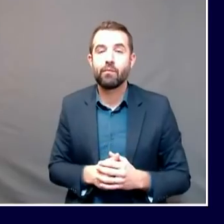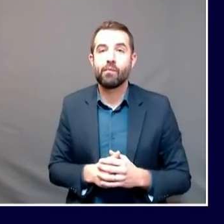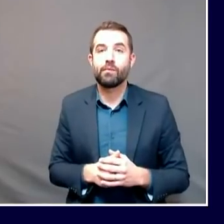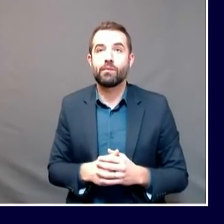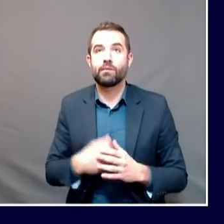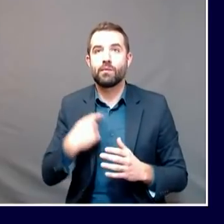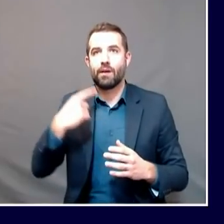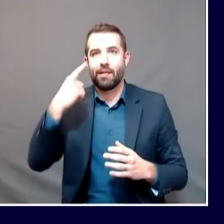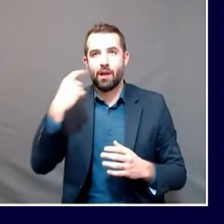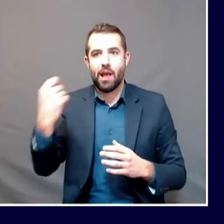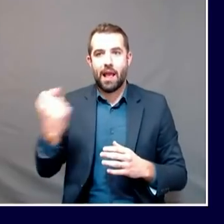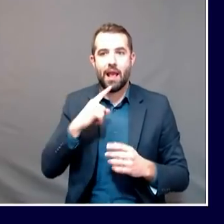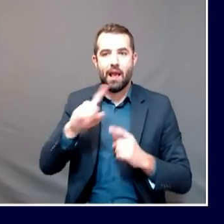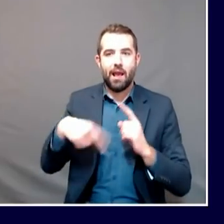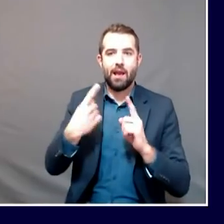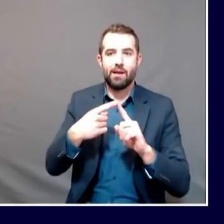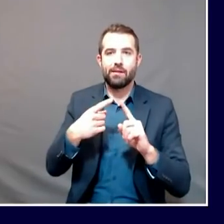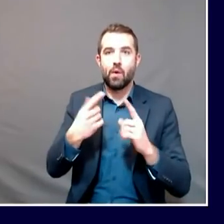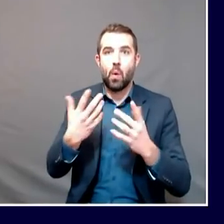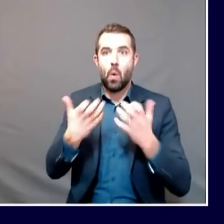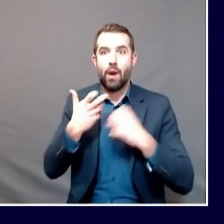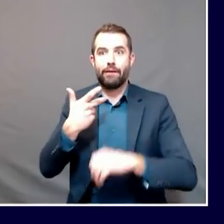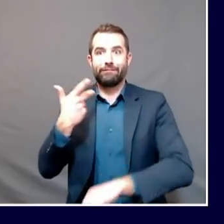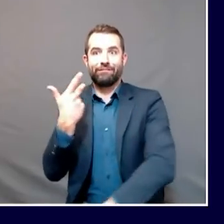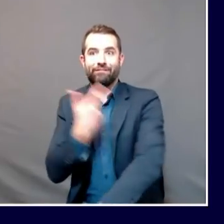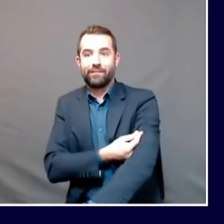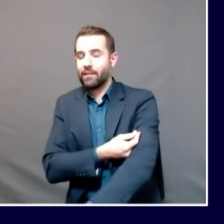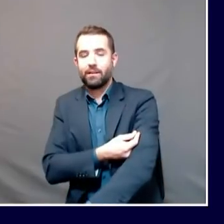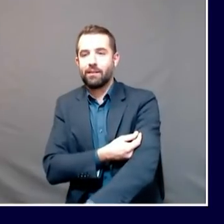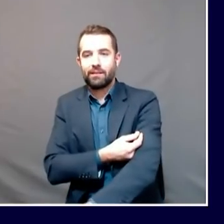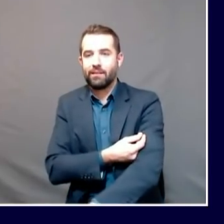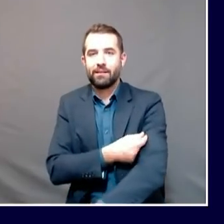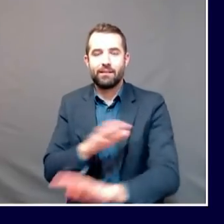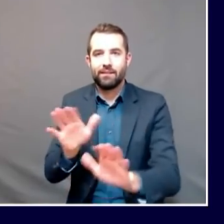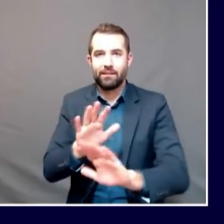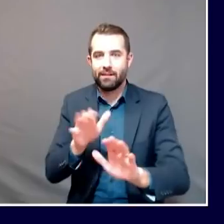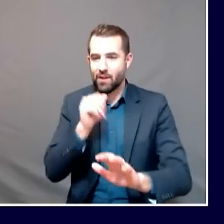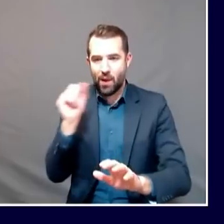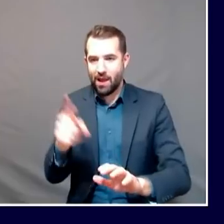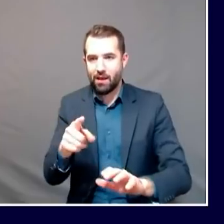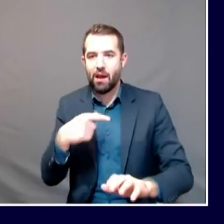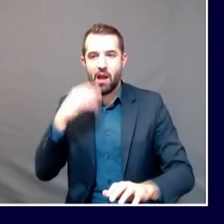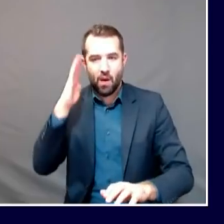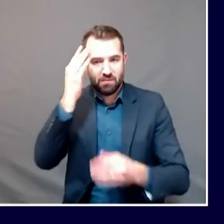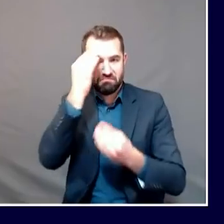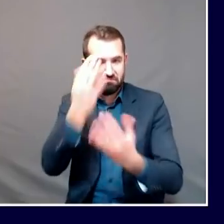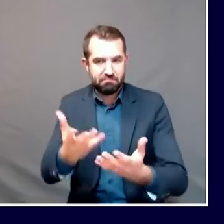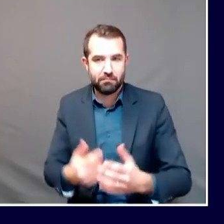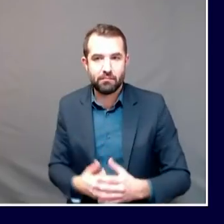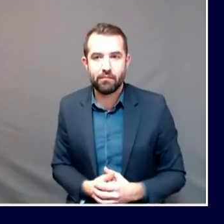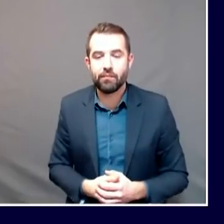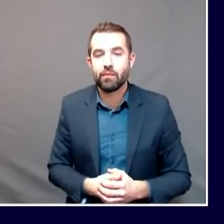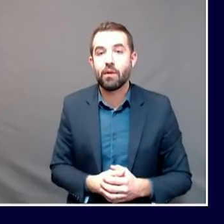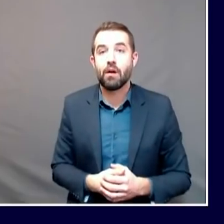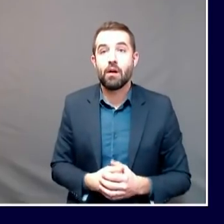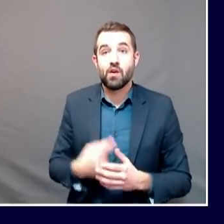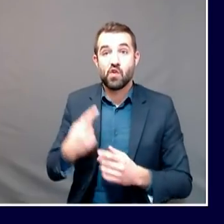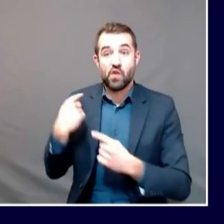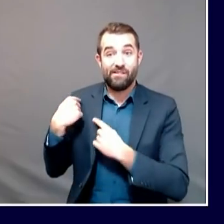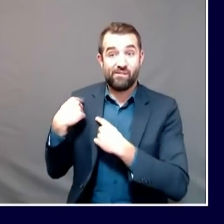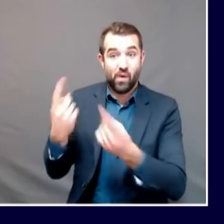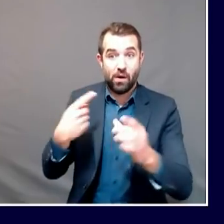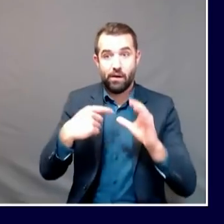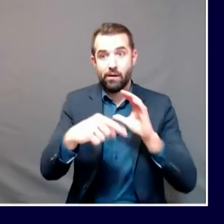vaccine? And even though that's not the question you asked, I will report that per email discussions I've had with chief